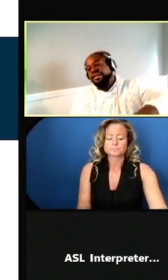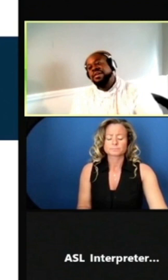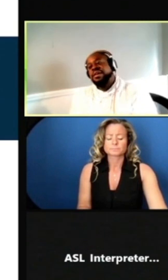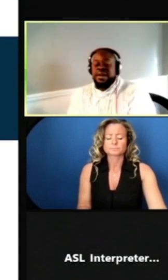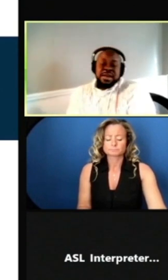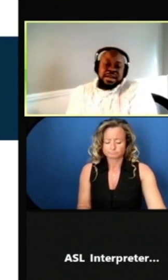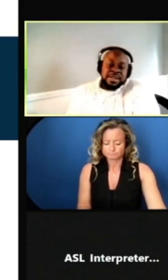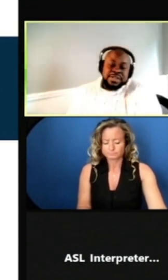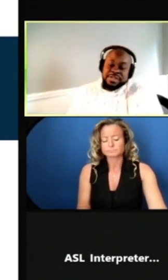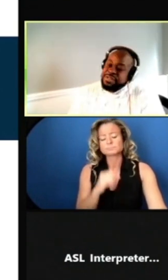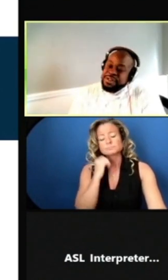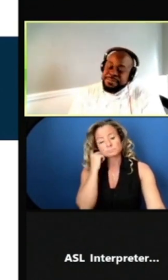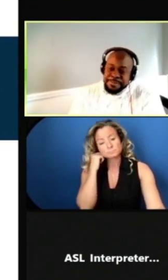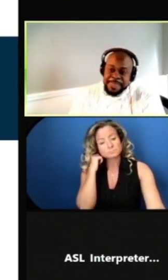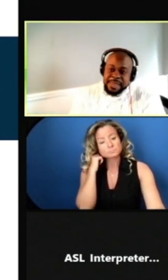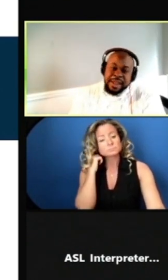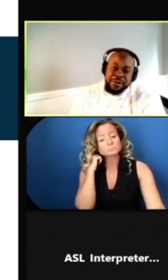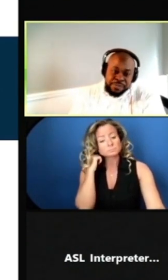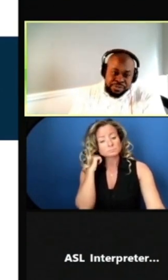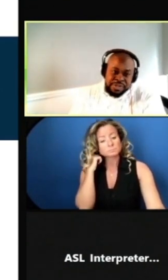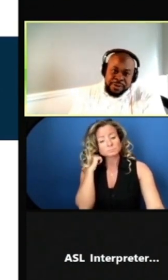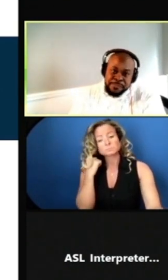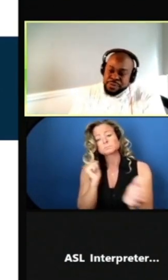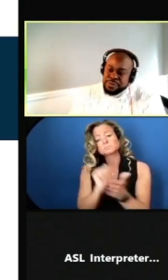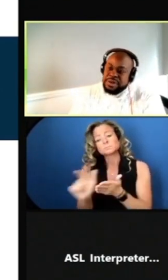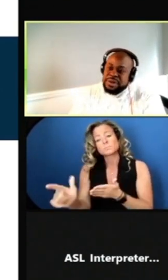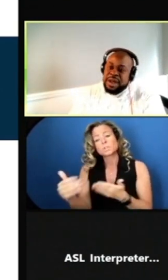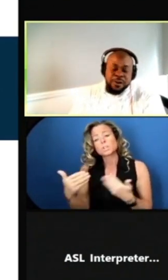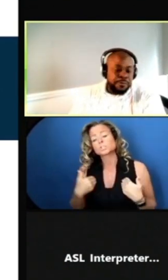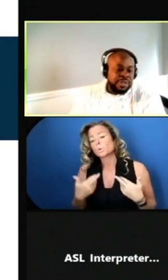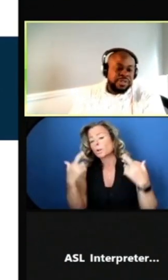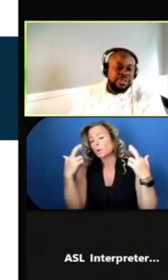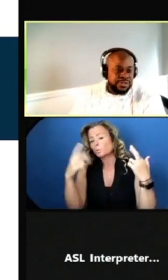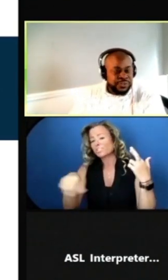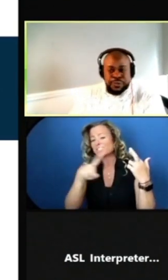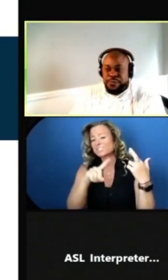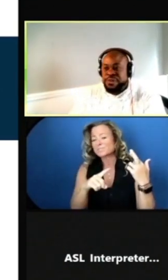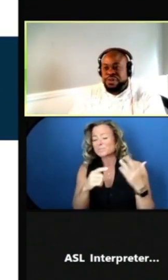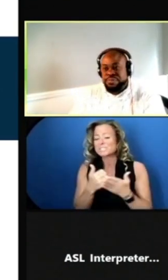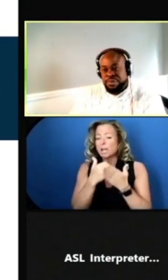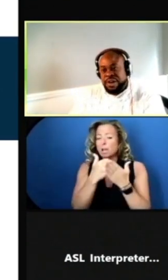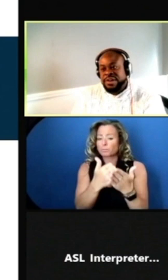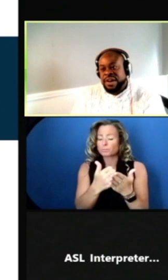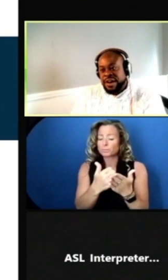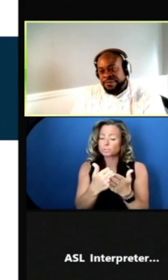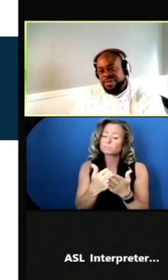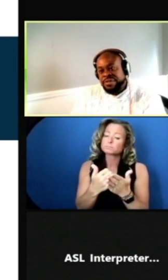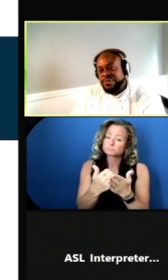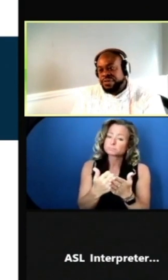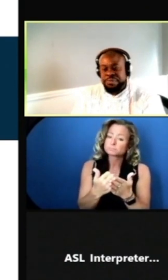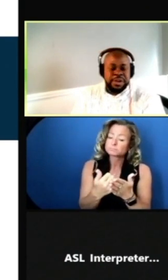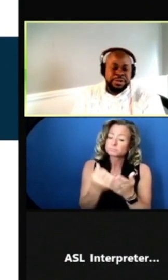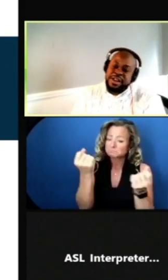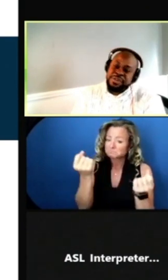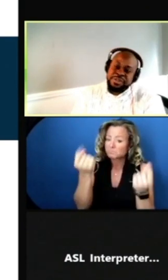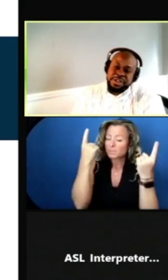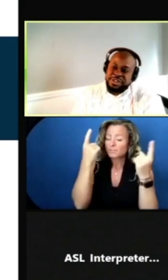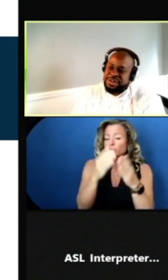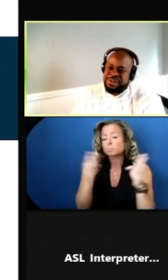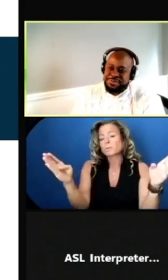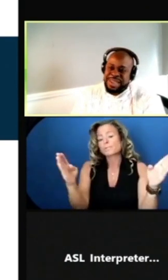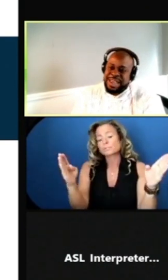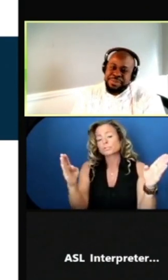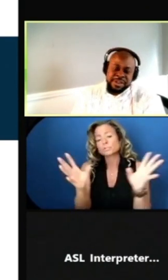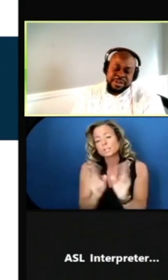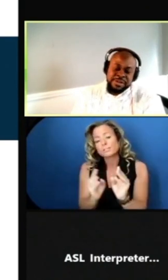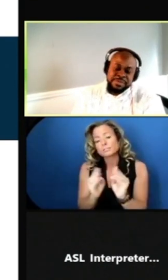All right, so that's it. I hope this was helpful. I hope this is useful for the broader conference and for the broader conversations